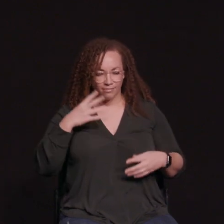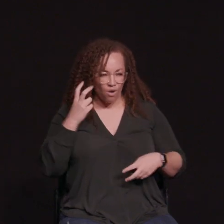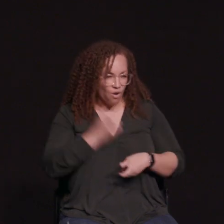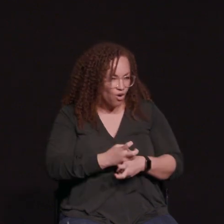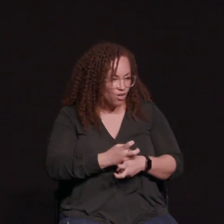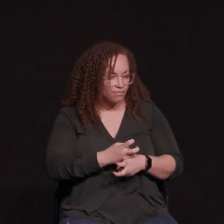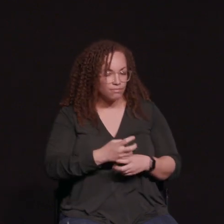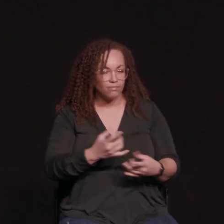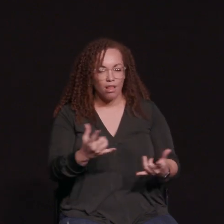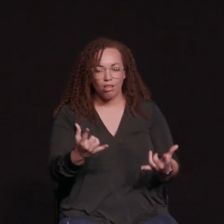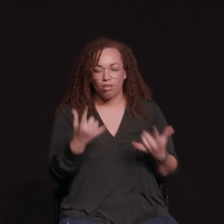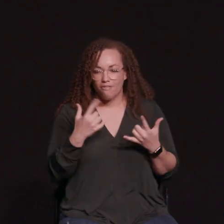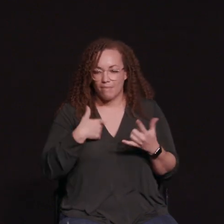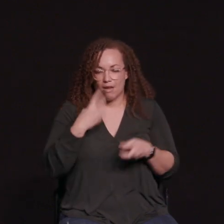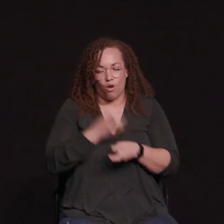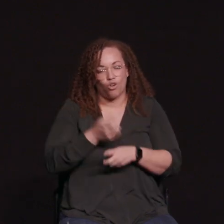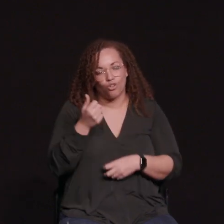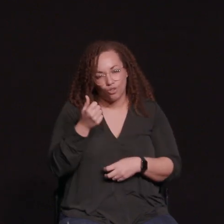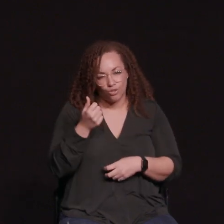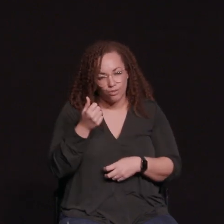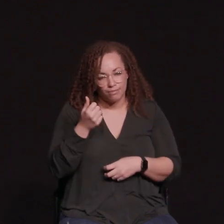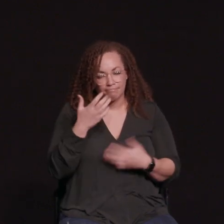loving me even harder.